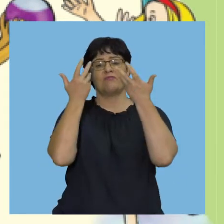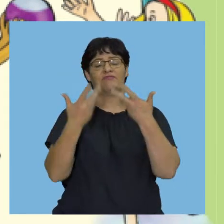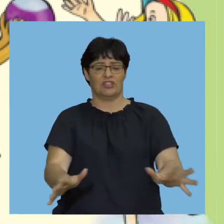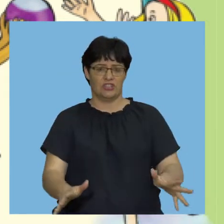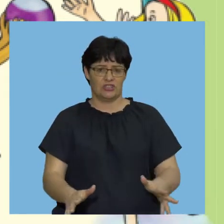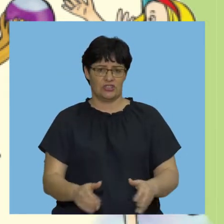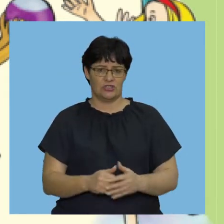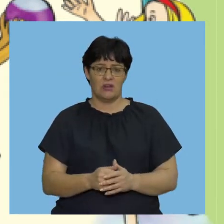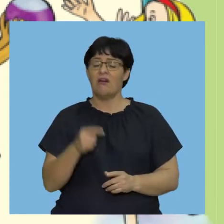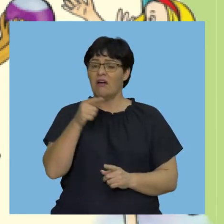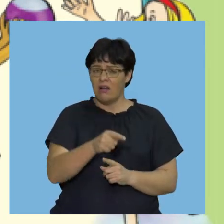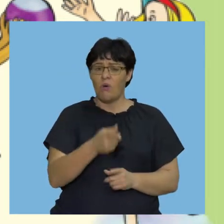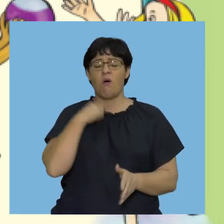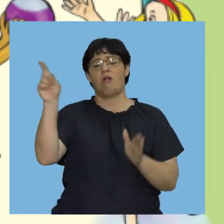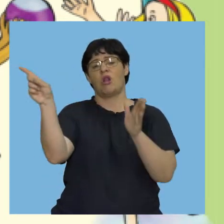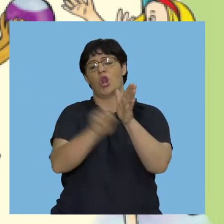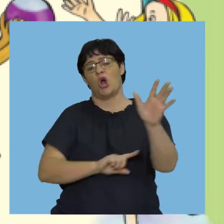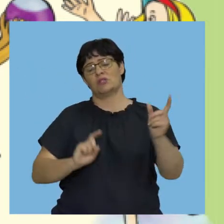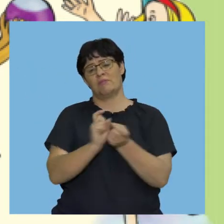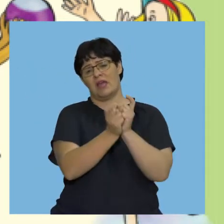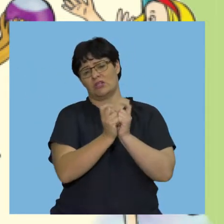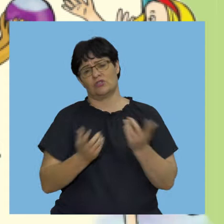and Newtown School had lost the match.